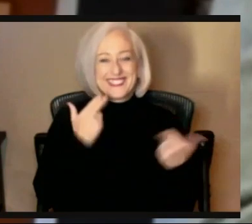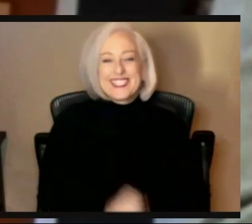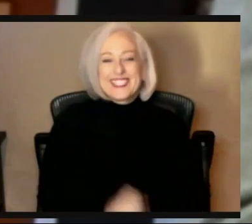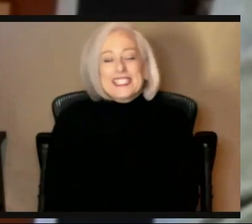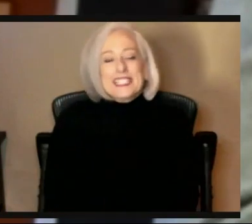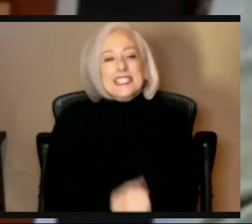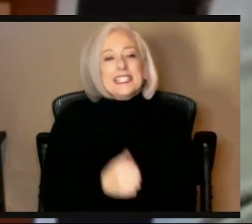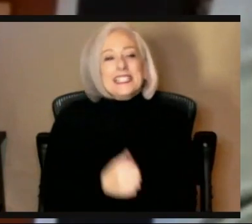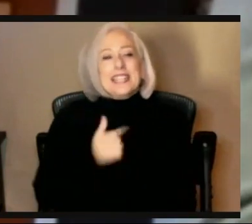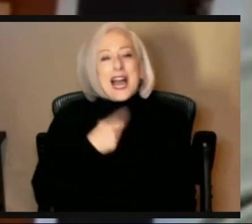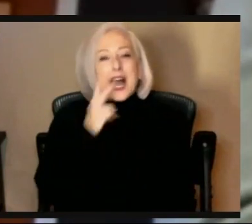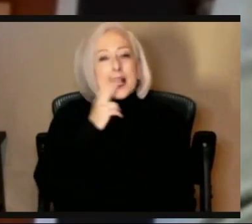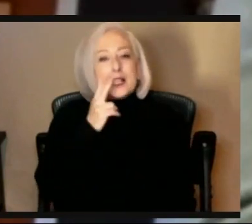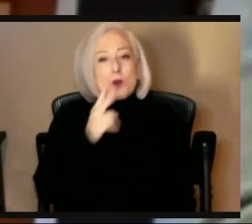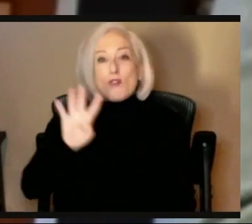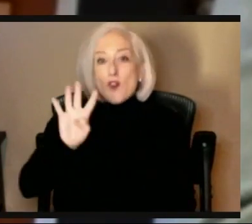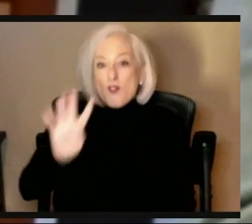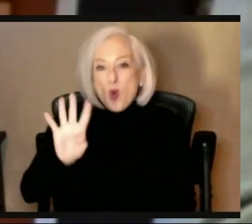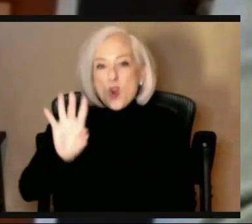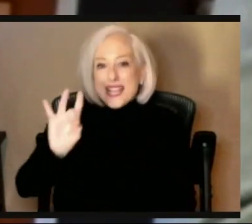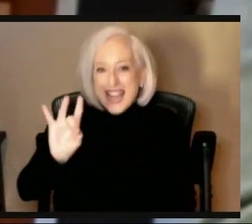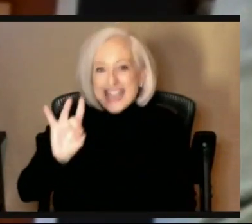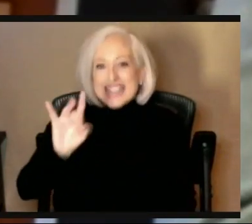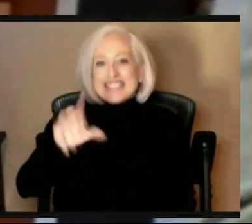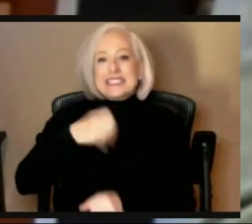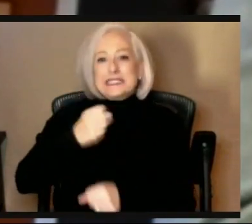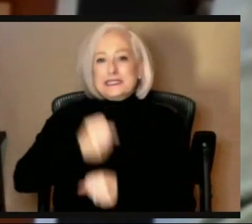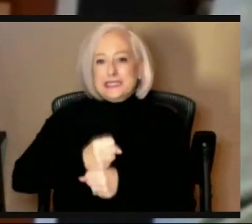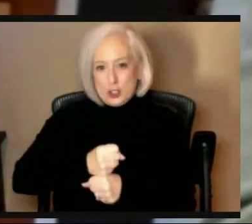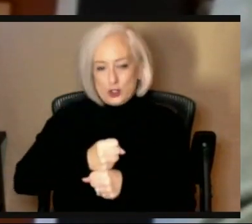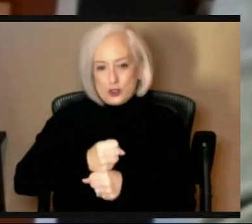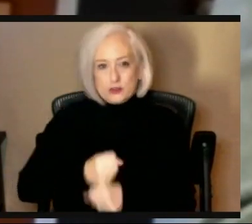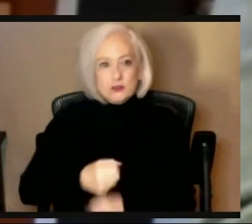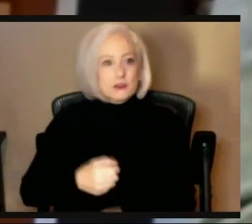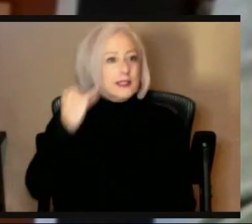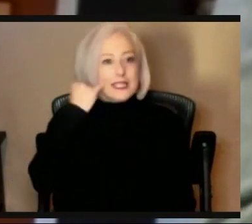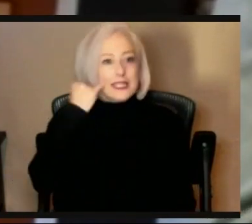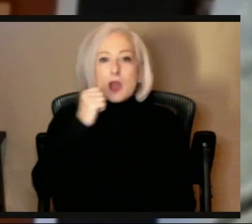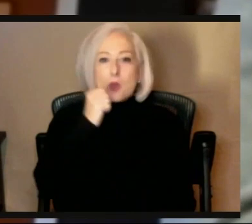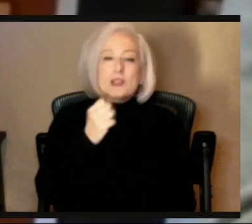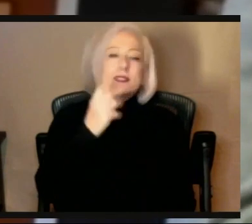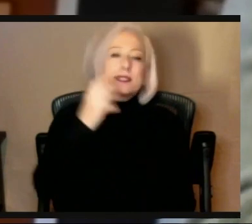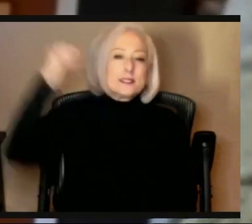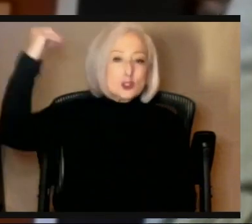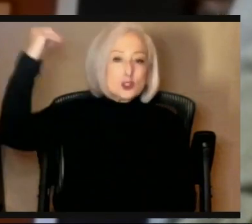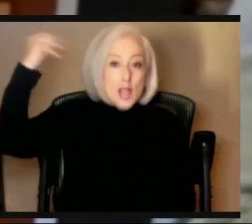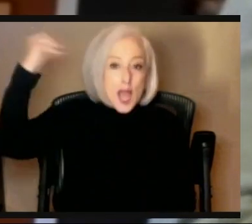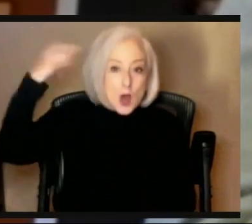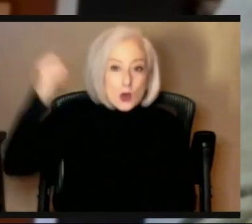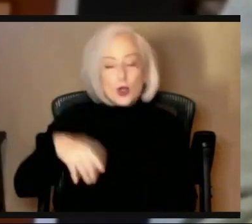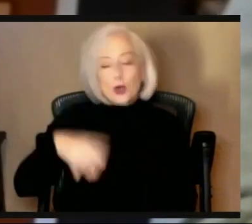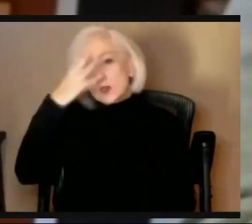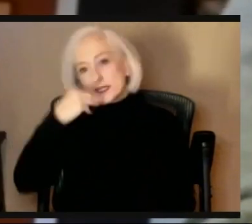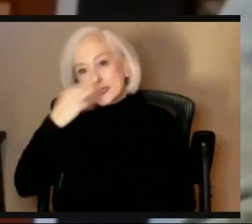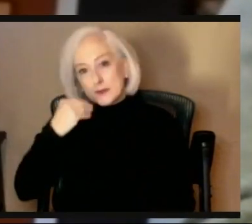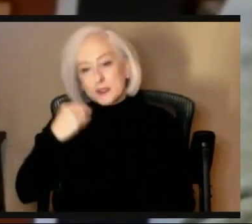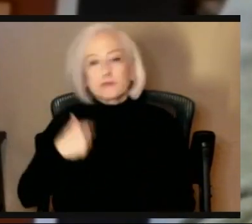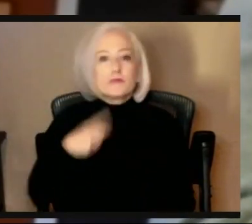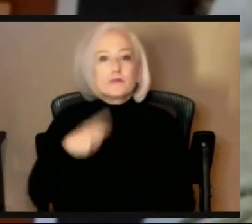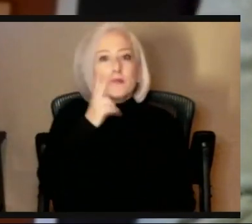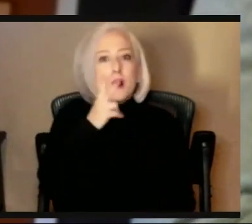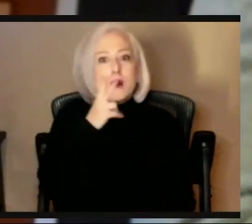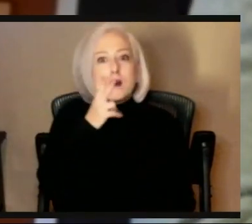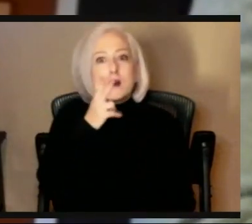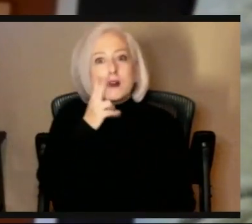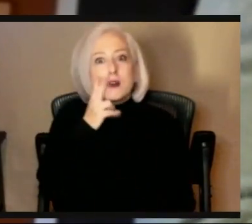smoked basically for 48 years. If I wasn't in the shower or sleeping, I was usually smoking. And I quit, I think,